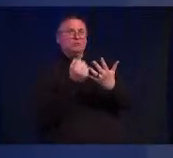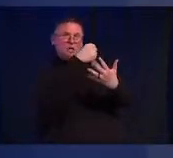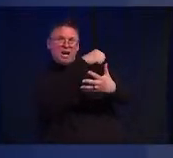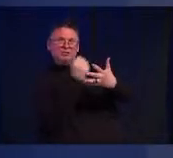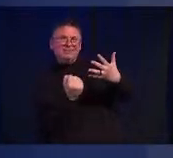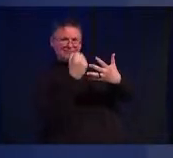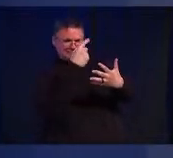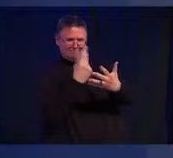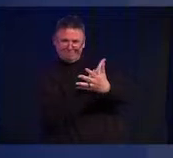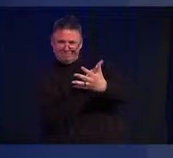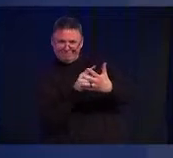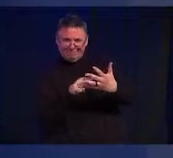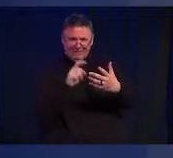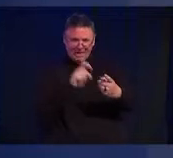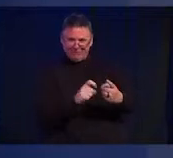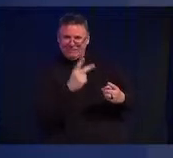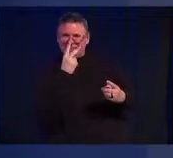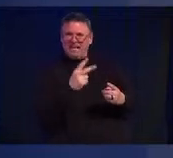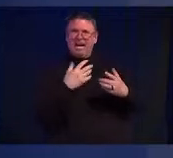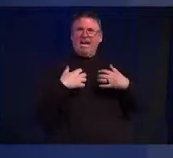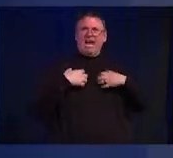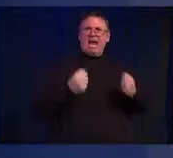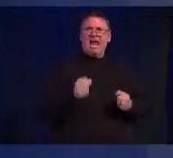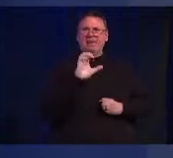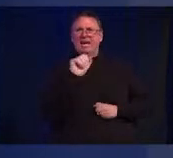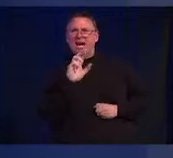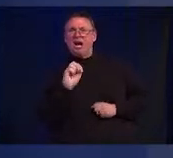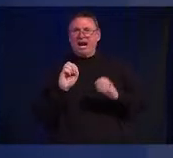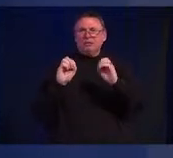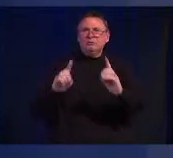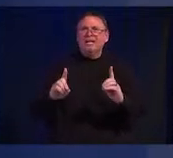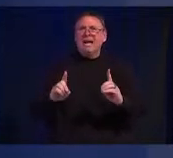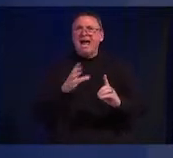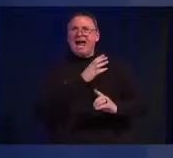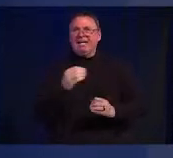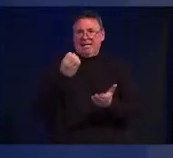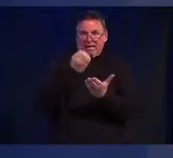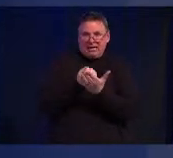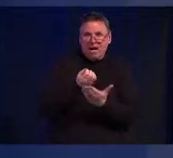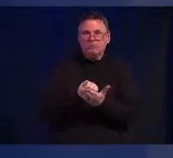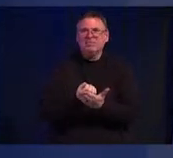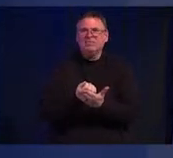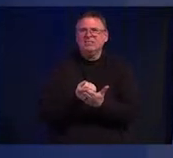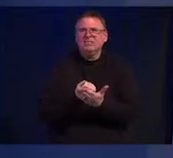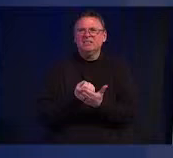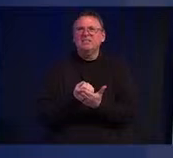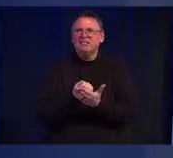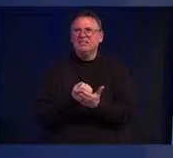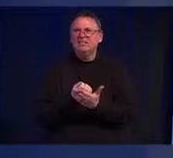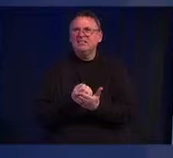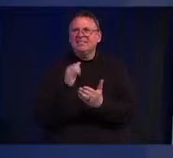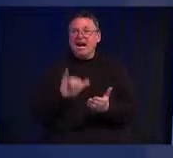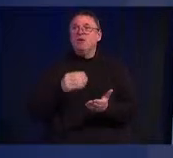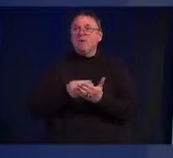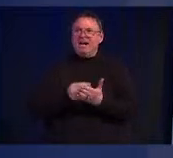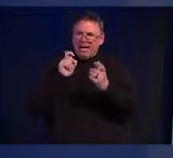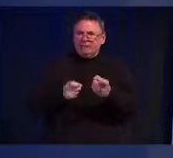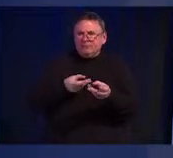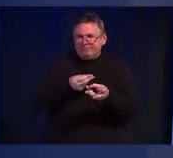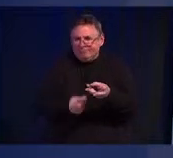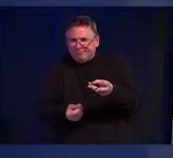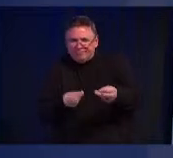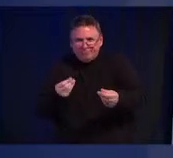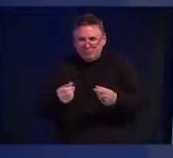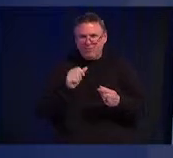on priorities, which for me will be healthcare, education, and a strong economy, getting that money where it needs to go, we will find success as a state.